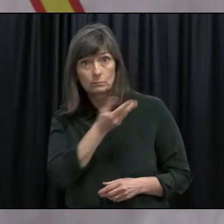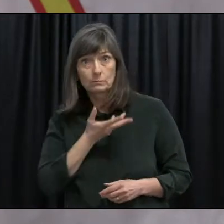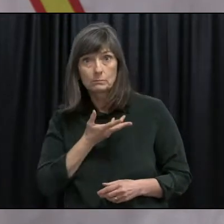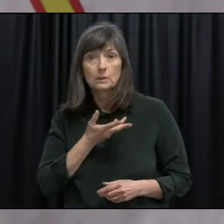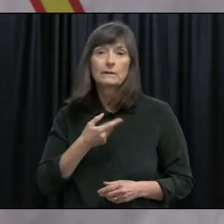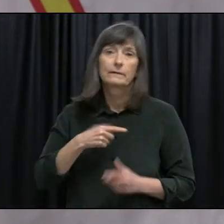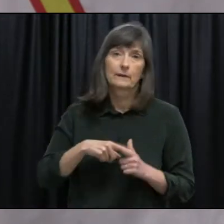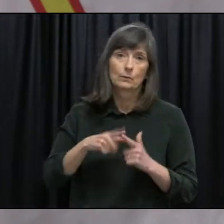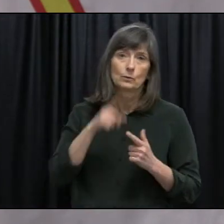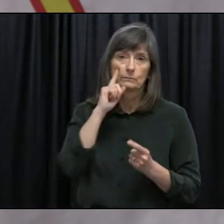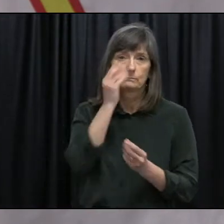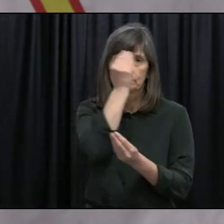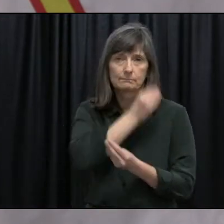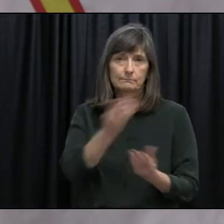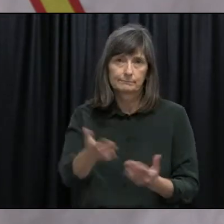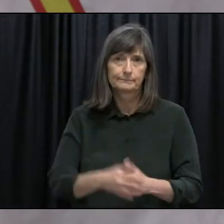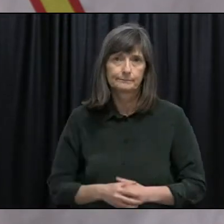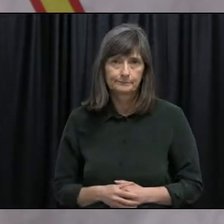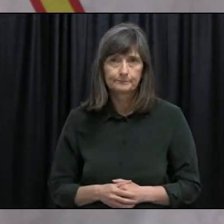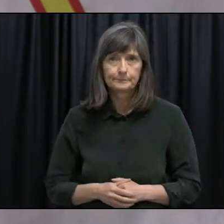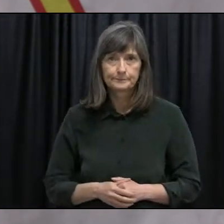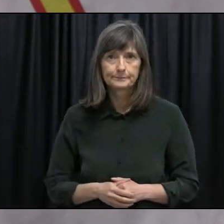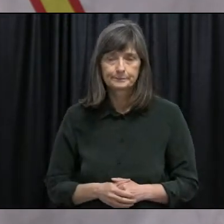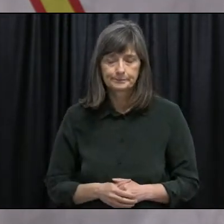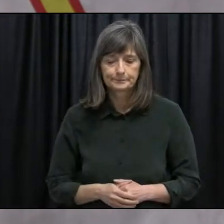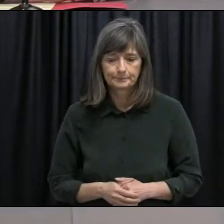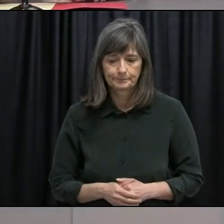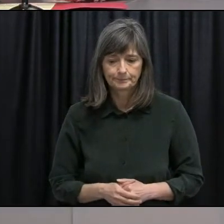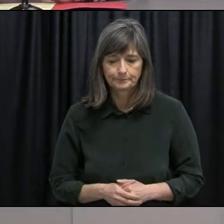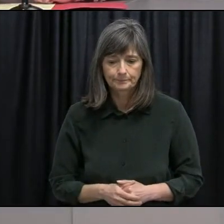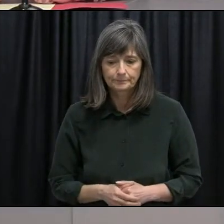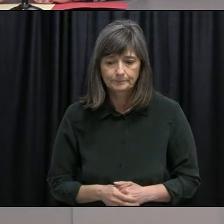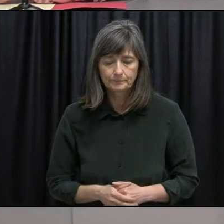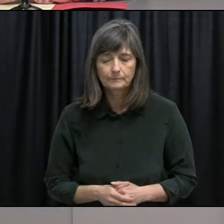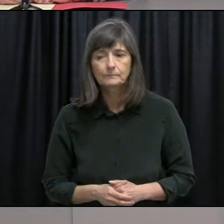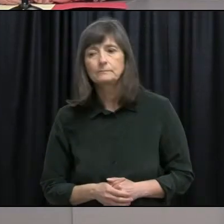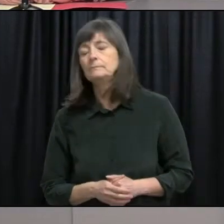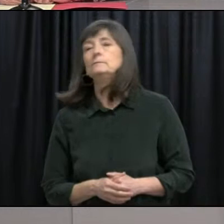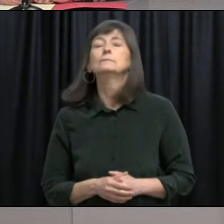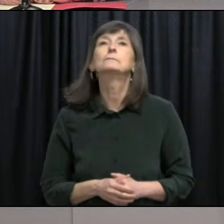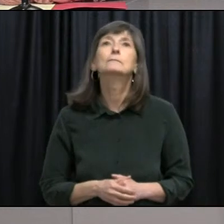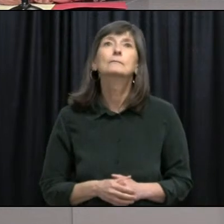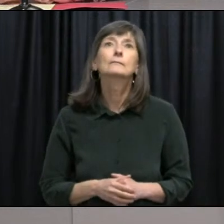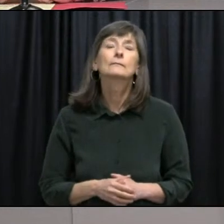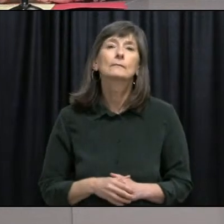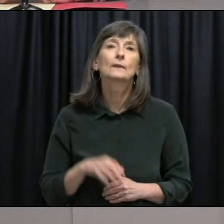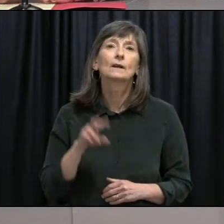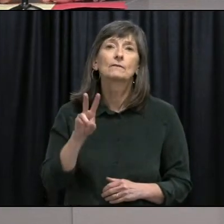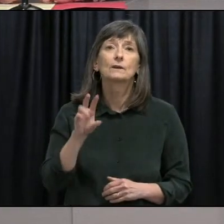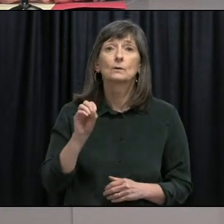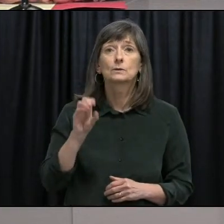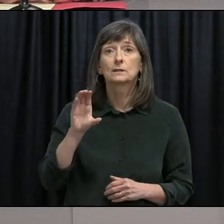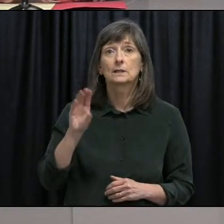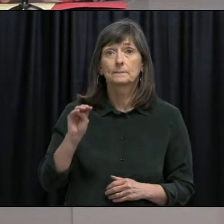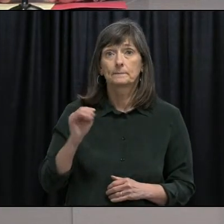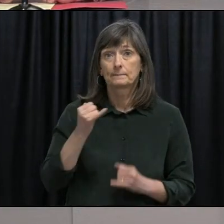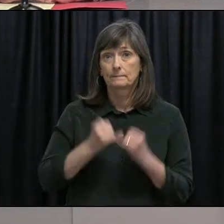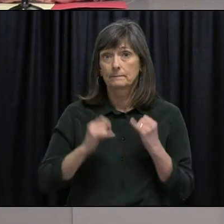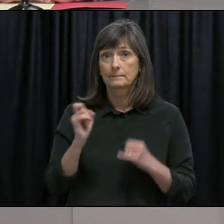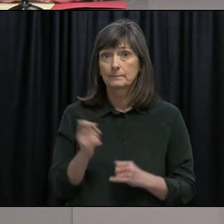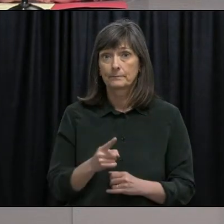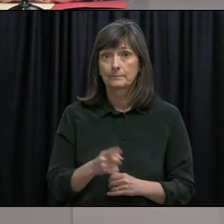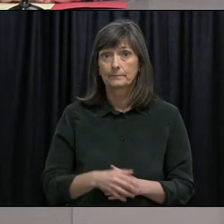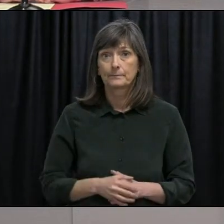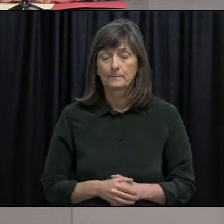we'll certainly be letting people know. Thanks. Richard Duggan with VOCM. Do you have a final